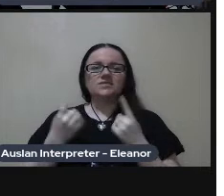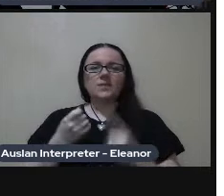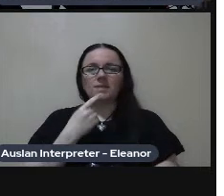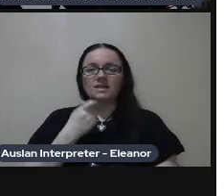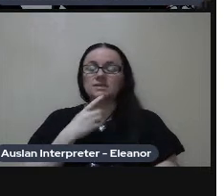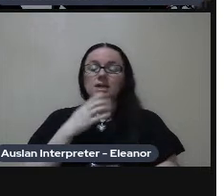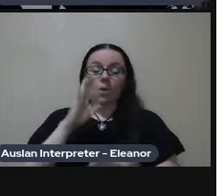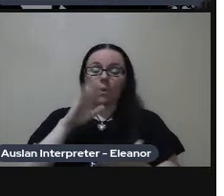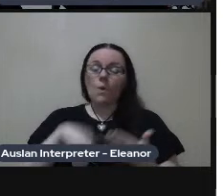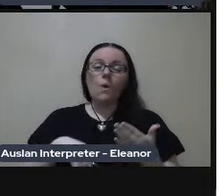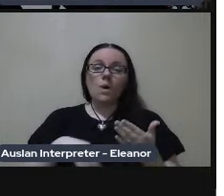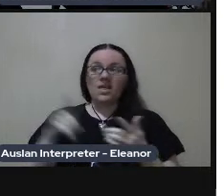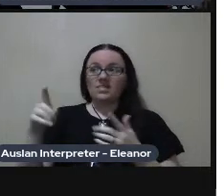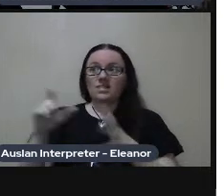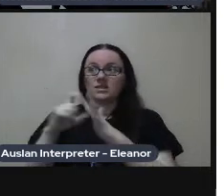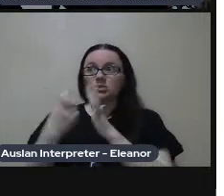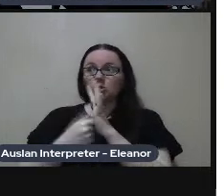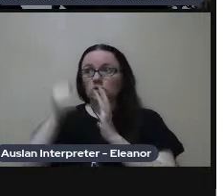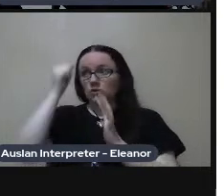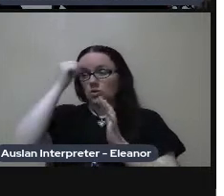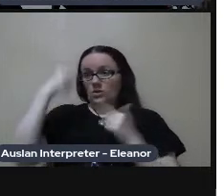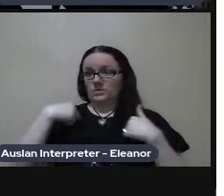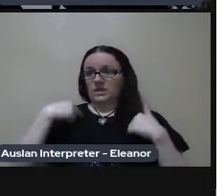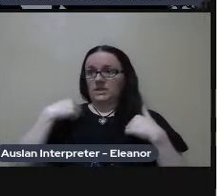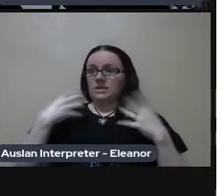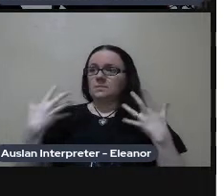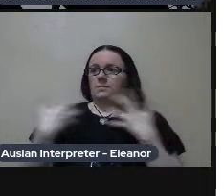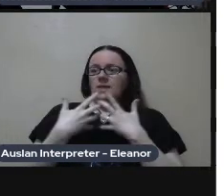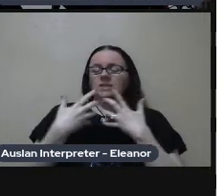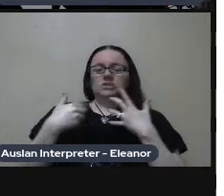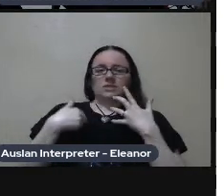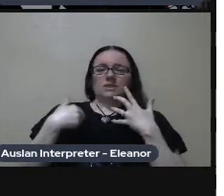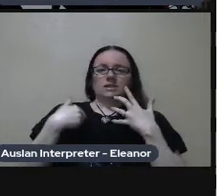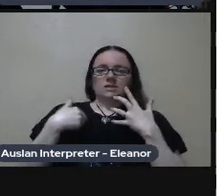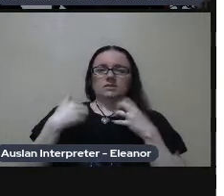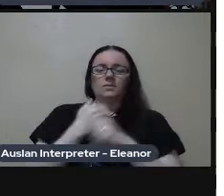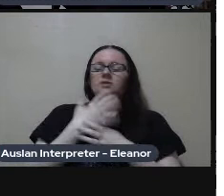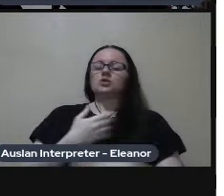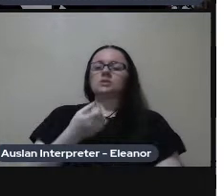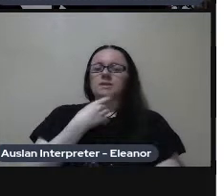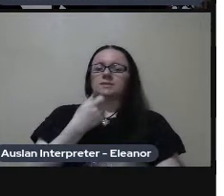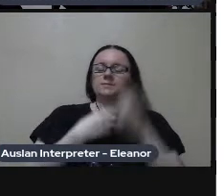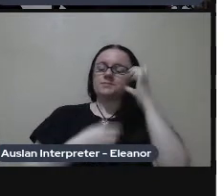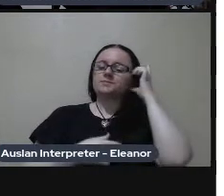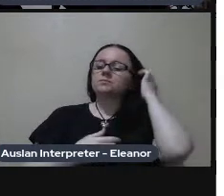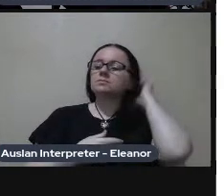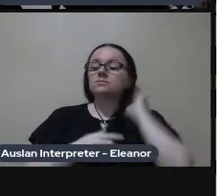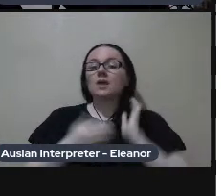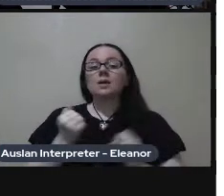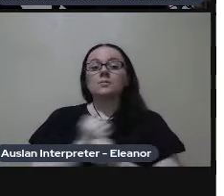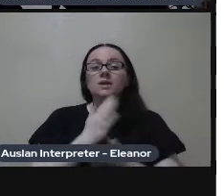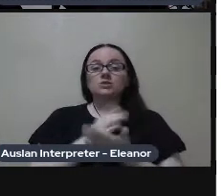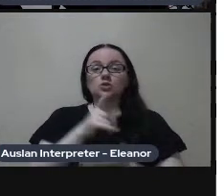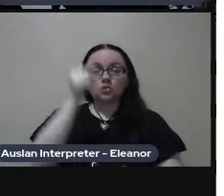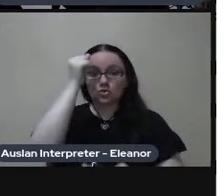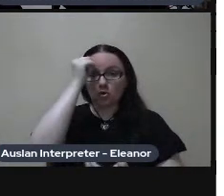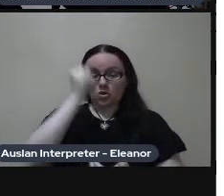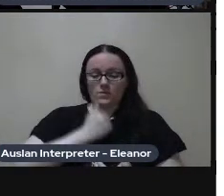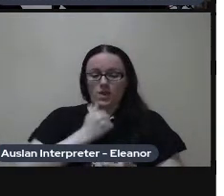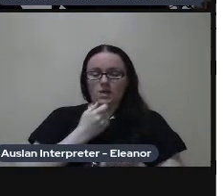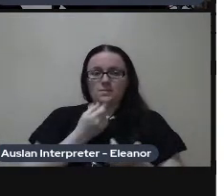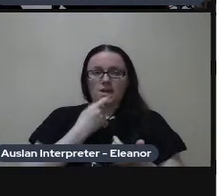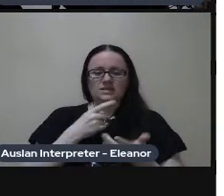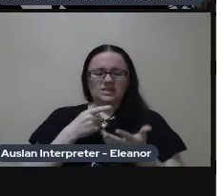tailored for you and it will be different to others. Make sure you also know your medicines. If you're not quite sure, talk to your